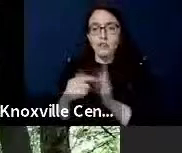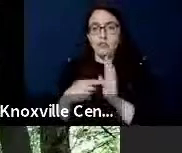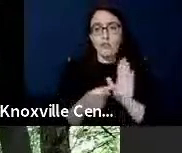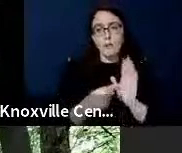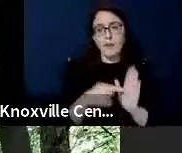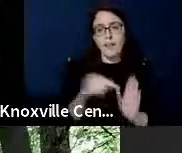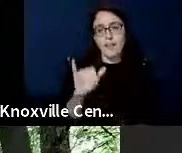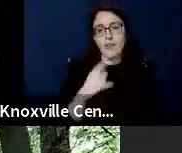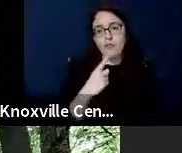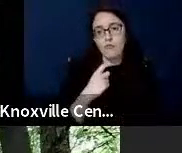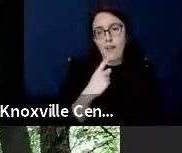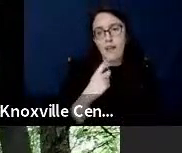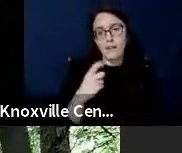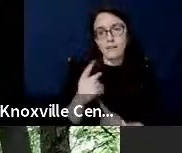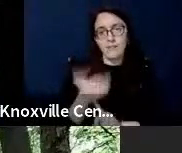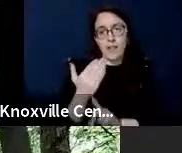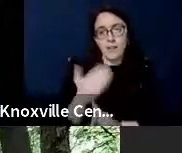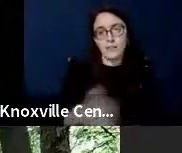red.